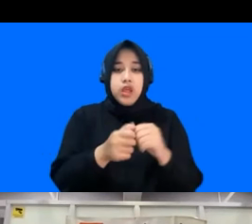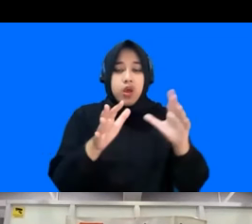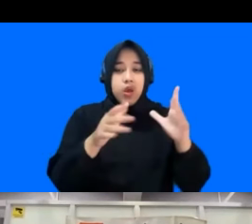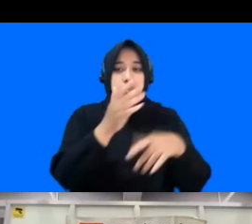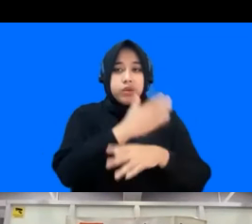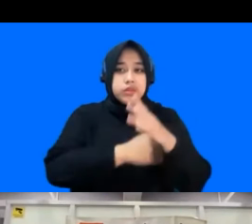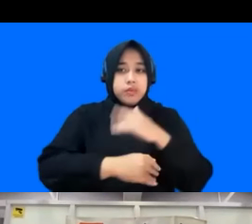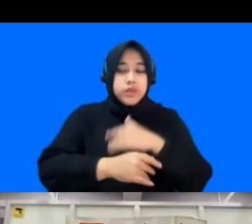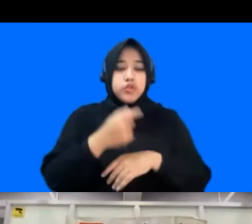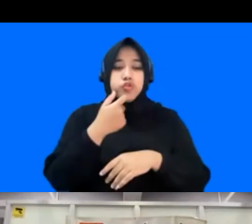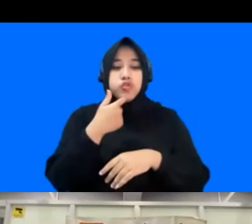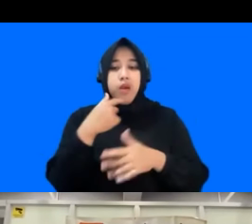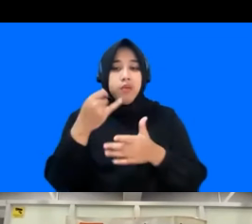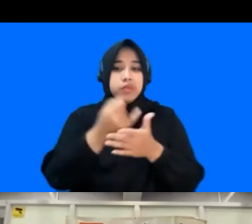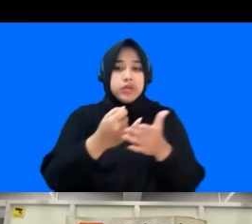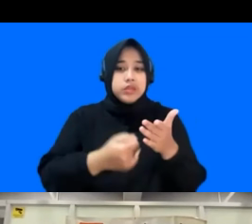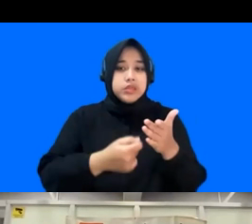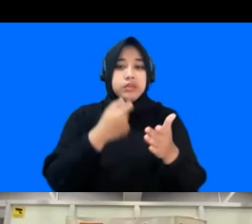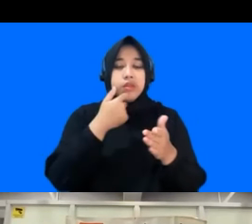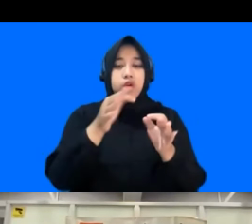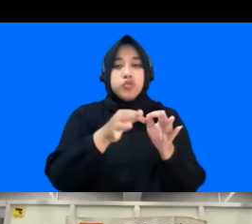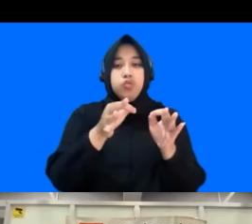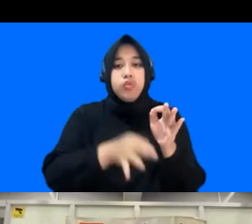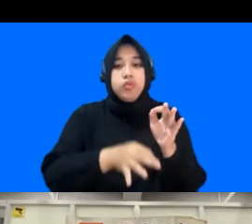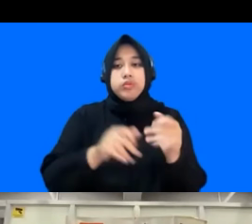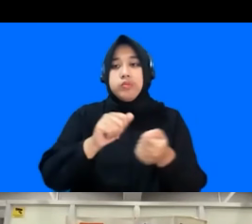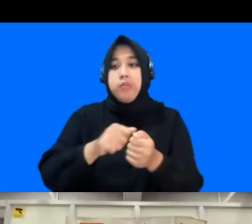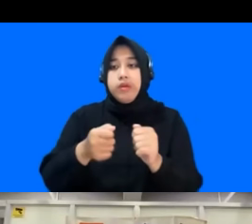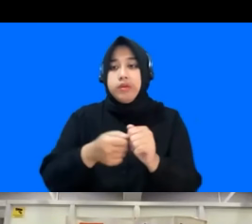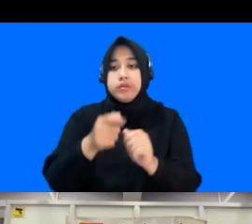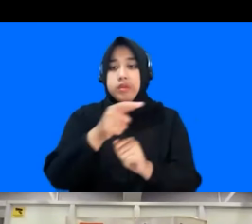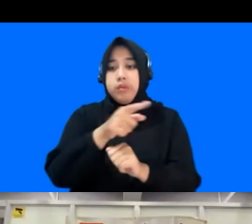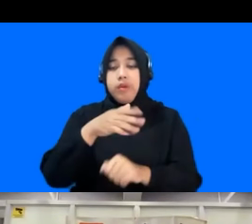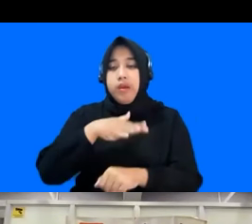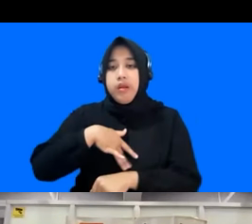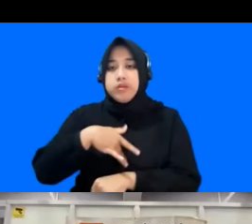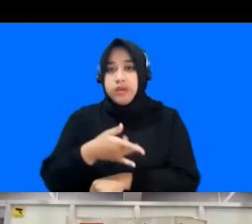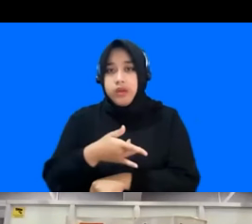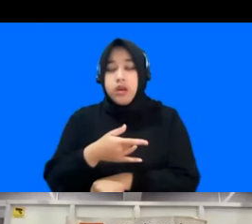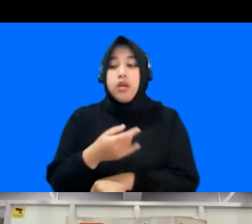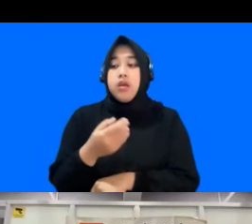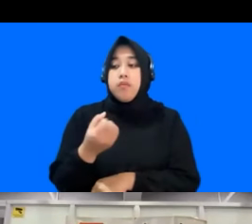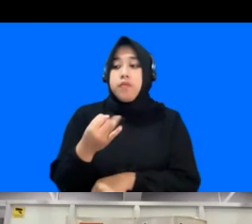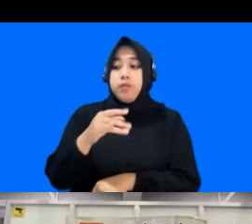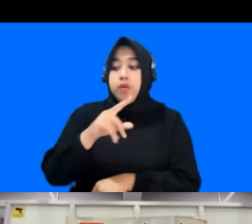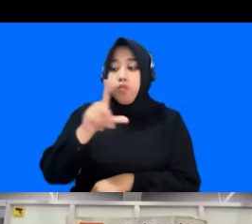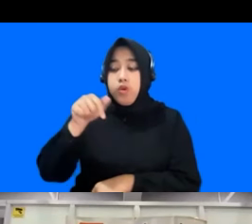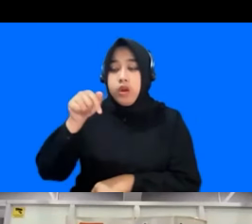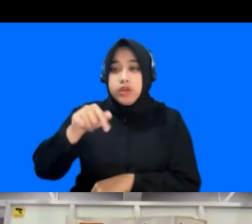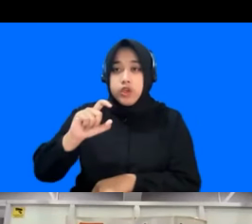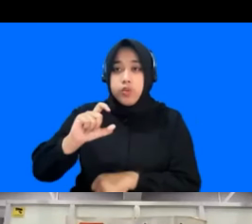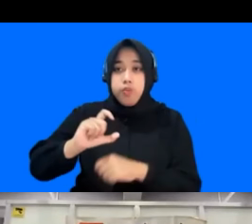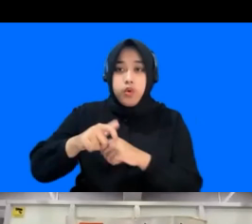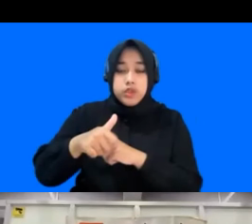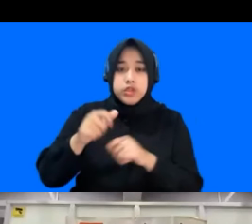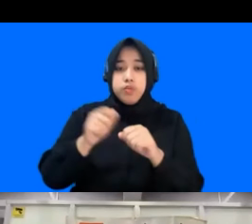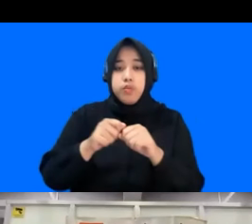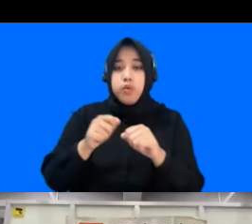these problems. And at the end of the 3 month process, they have a demo day, a festival where they get to showcase their